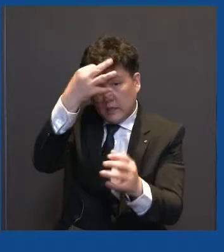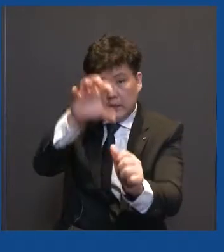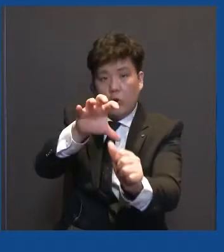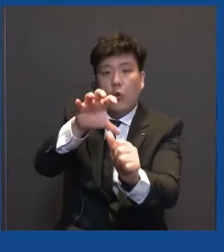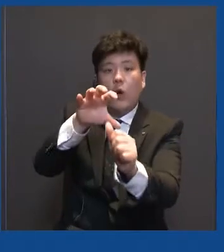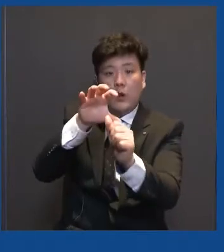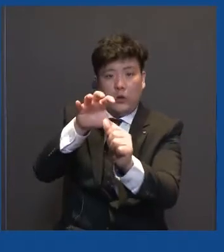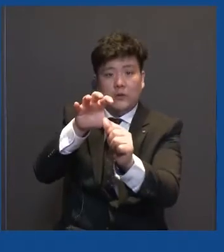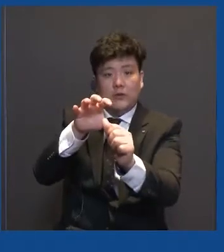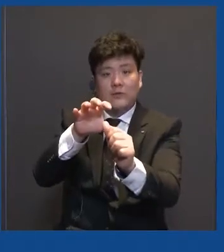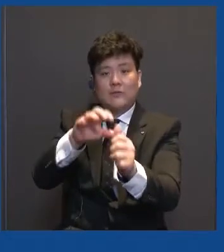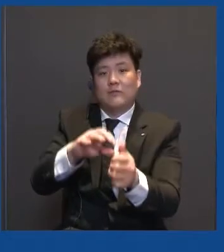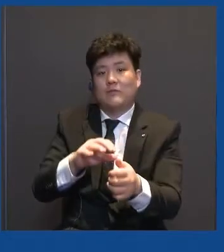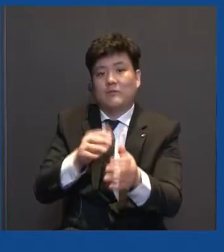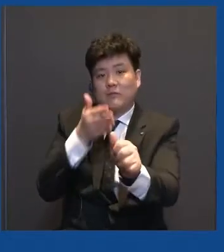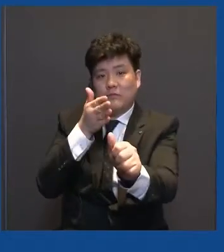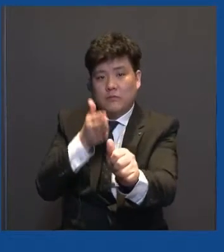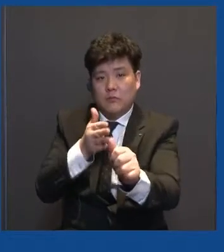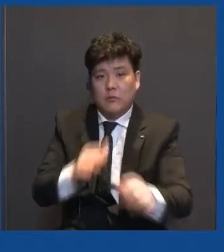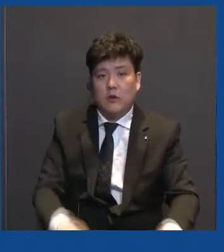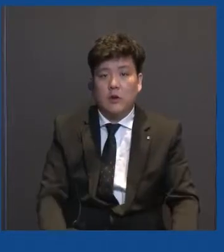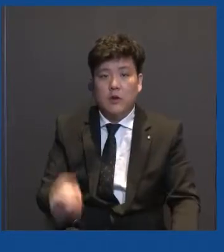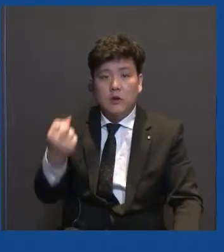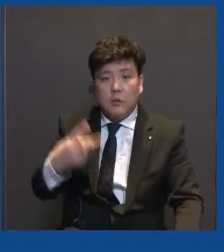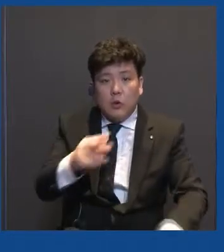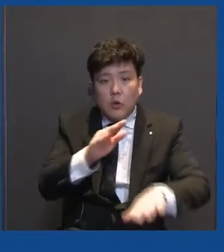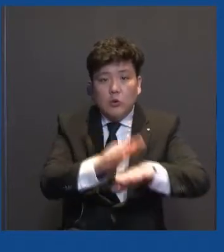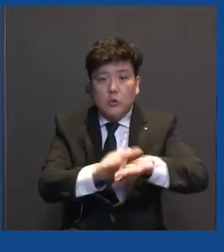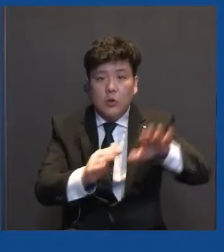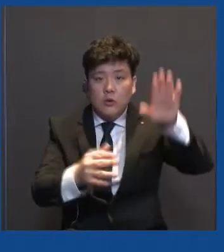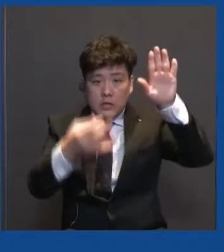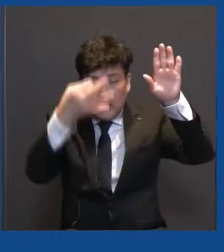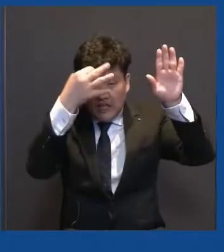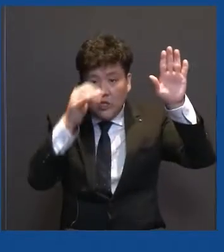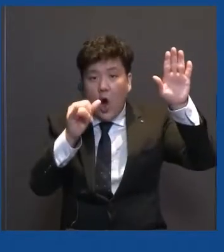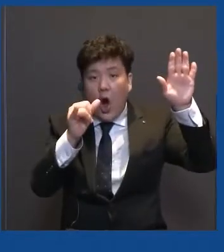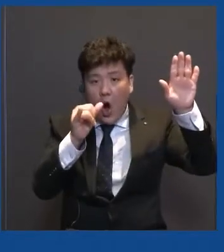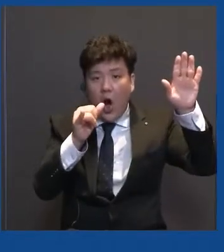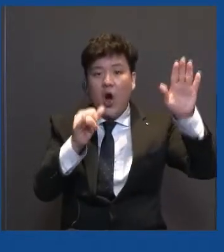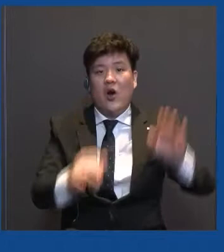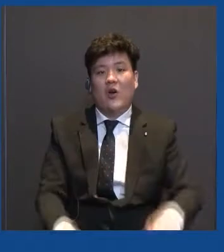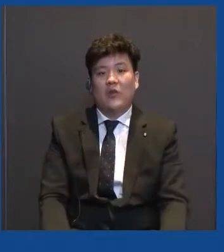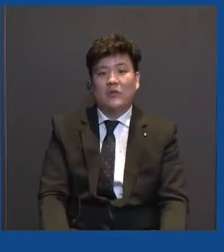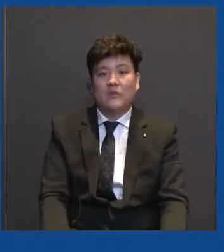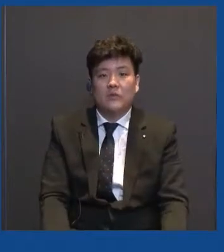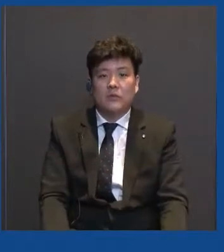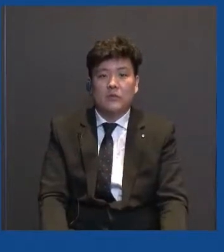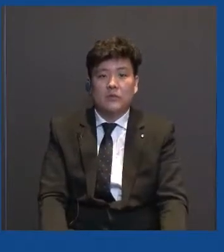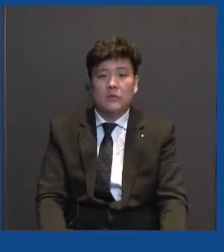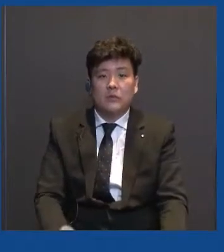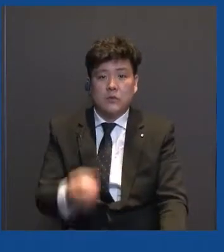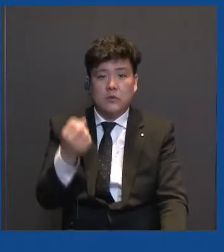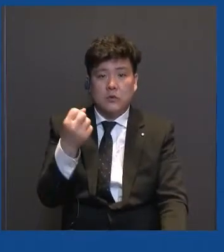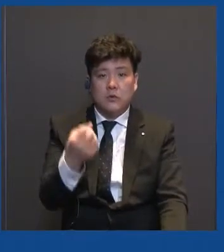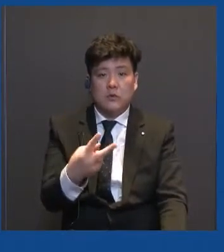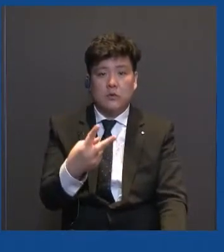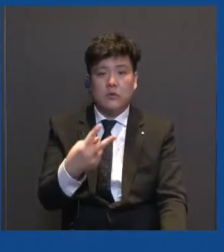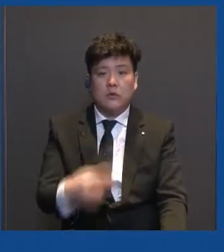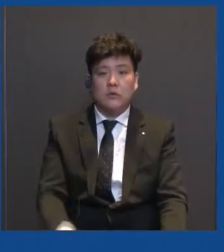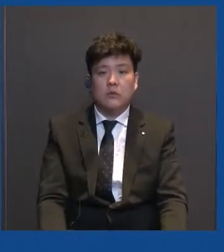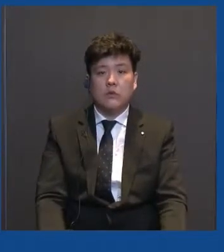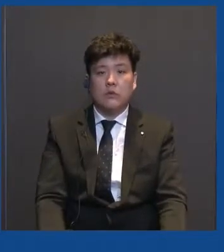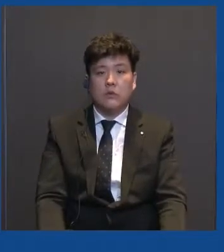Zoom. When taking the floor, the participant will be asked to turn on the camera and unmute the sound, and you could